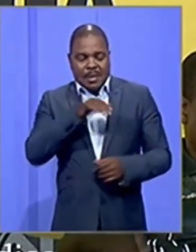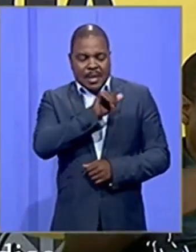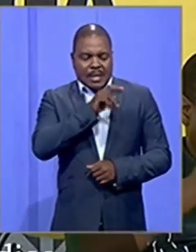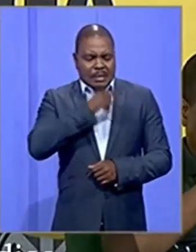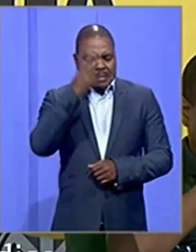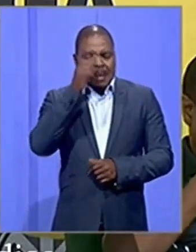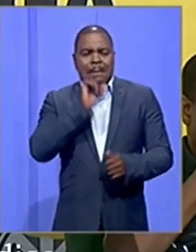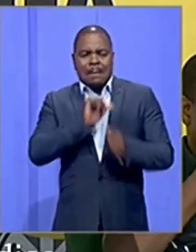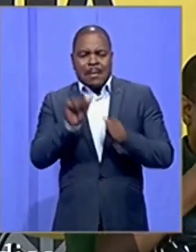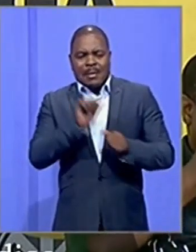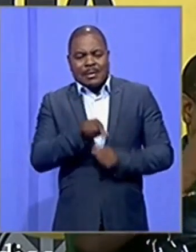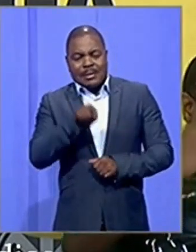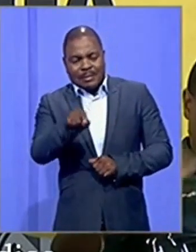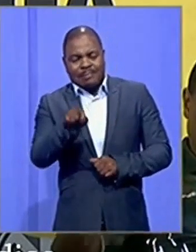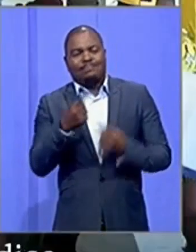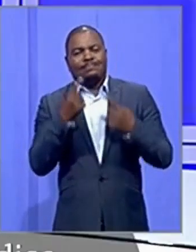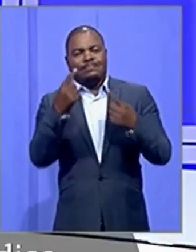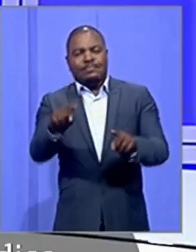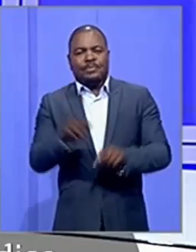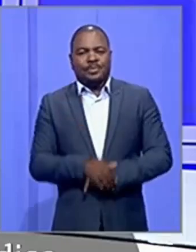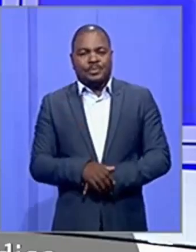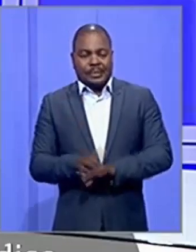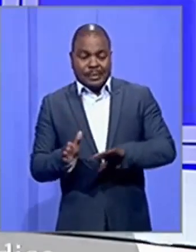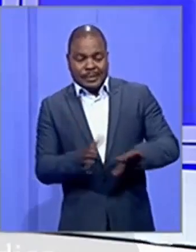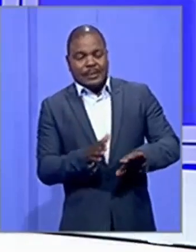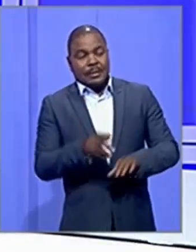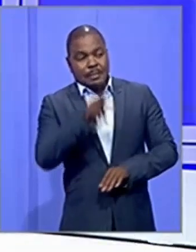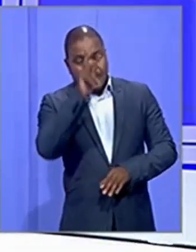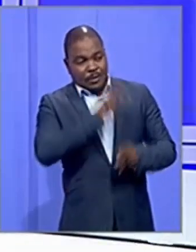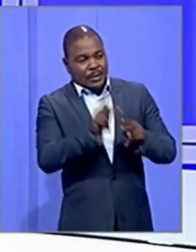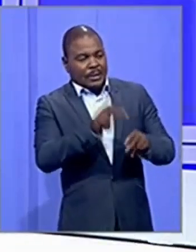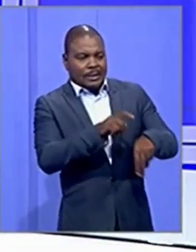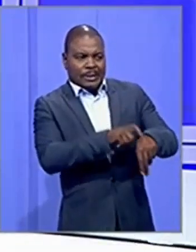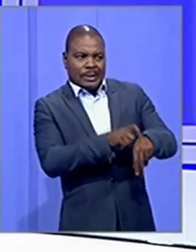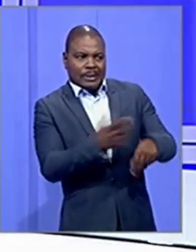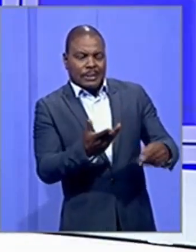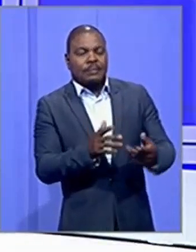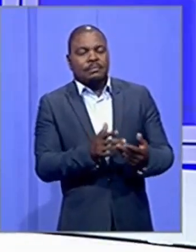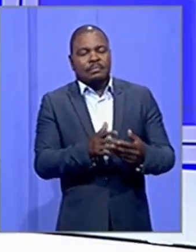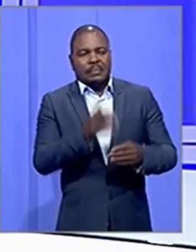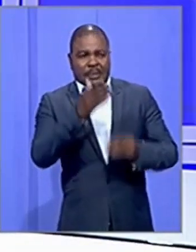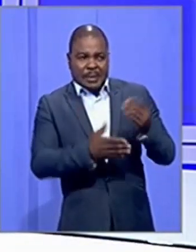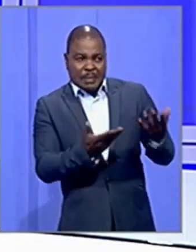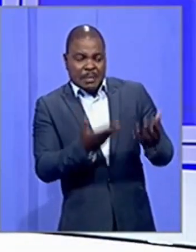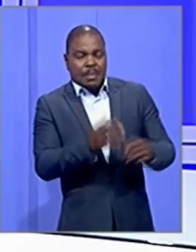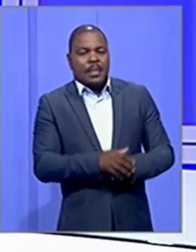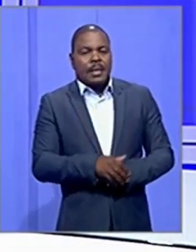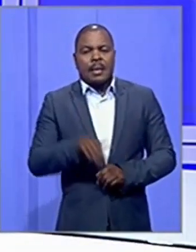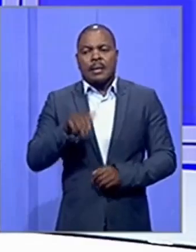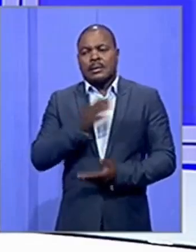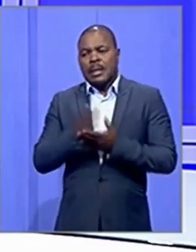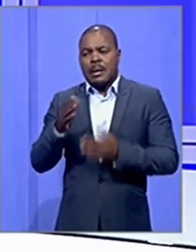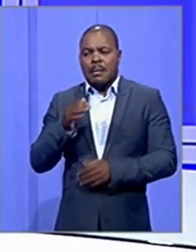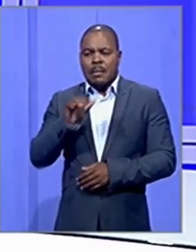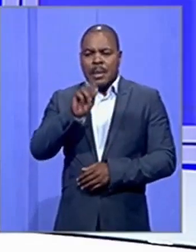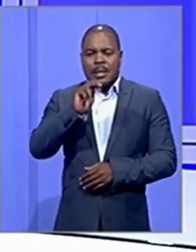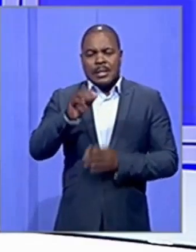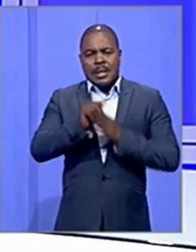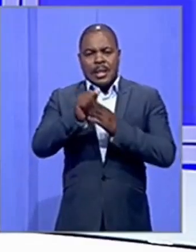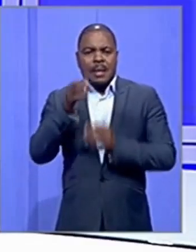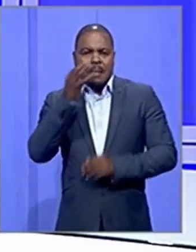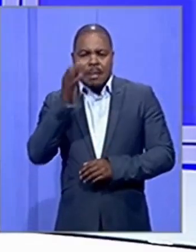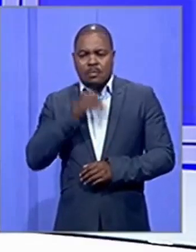hore ba mpe ba ye province ena. Professor bitso la nako ha re phetela hona le baetapele ba ANC ba ne ba re ho tswa ha Jacob Zuma ho ANC